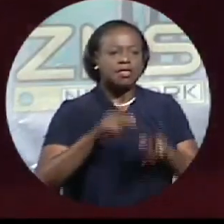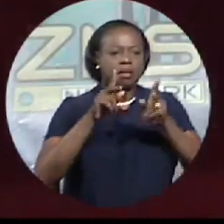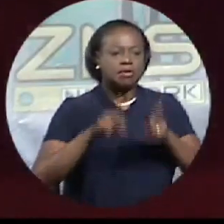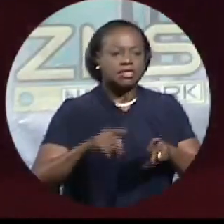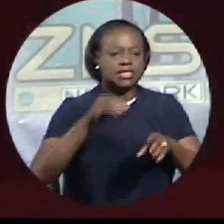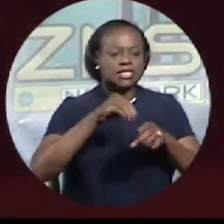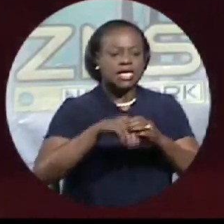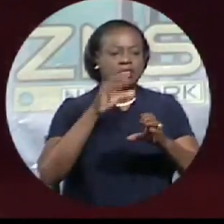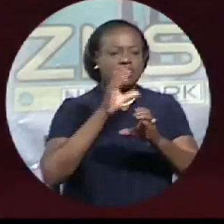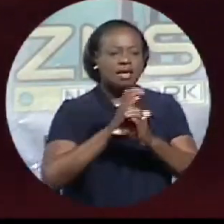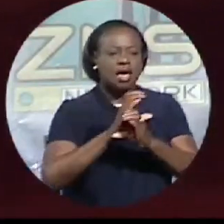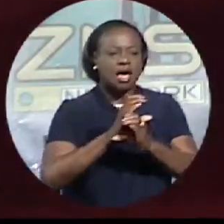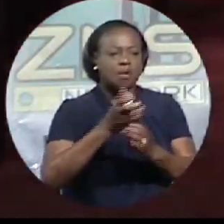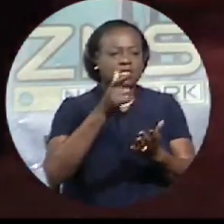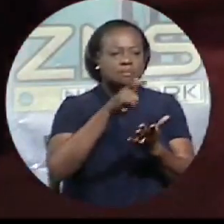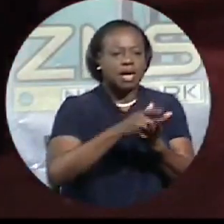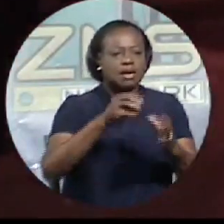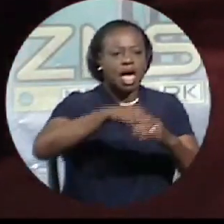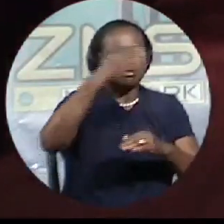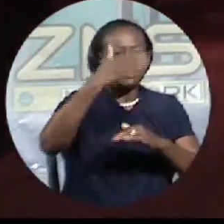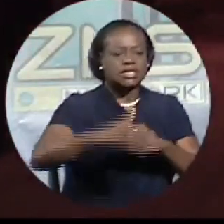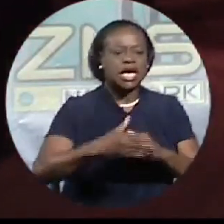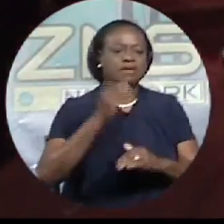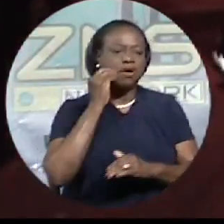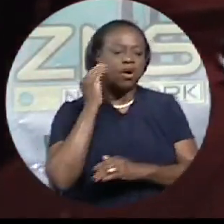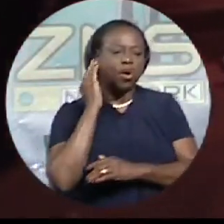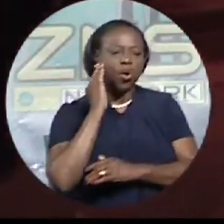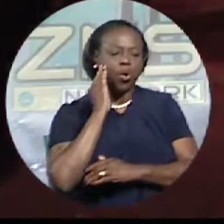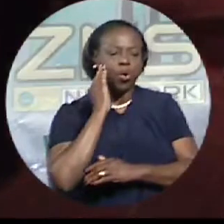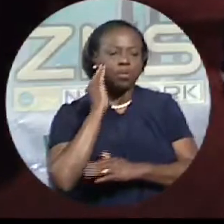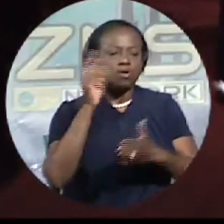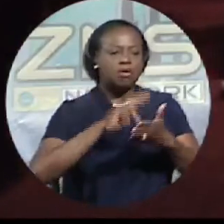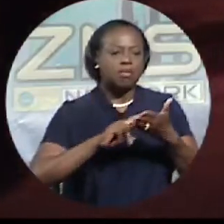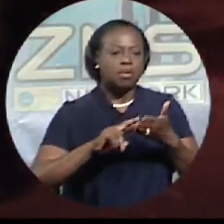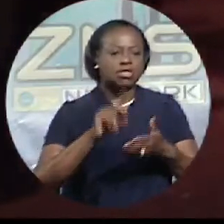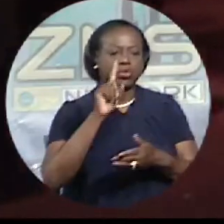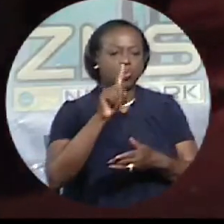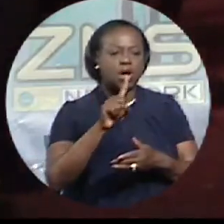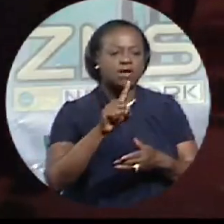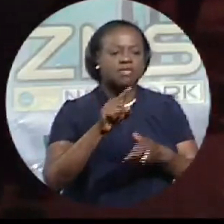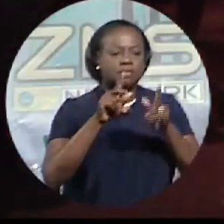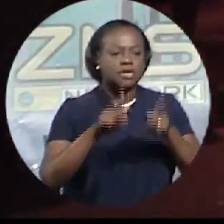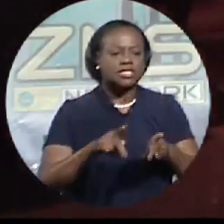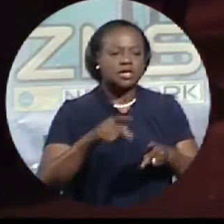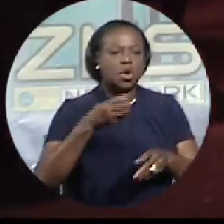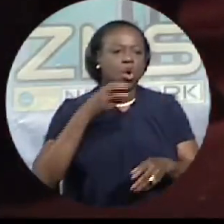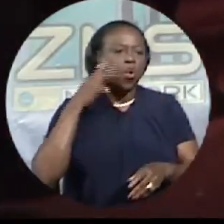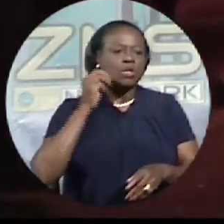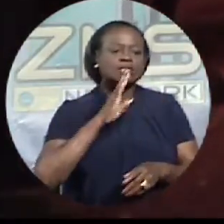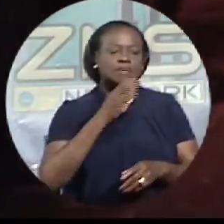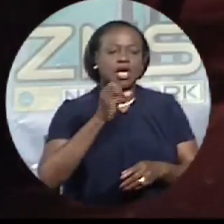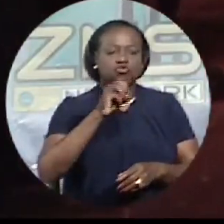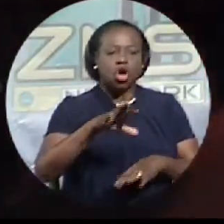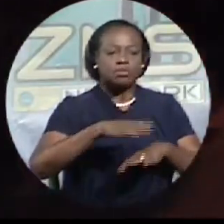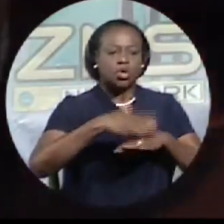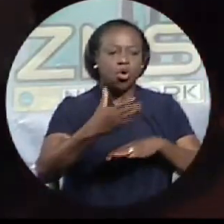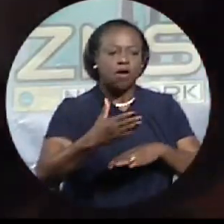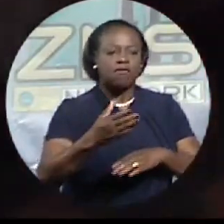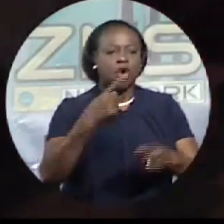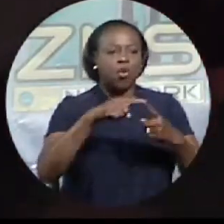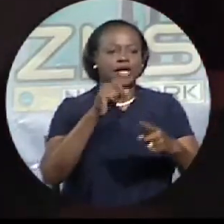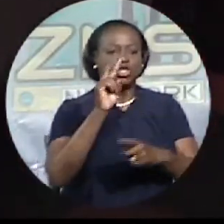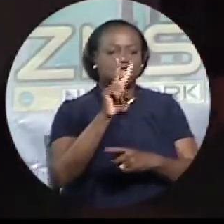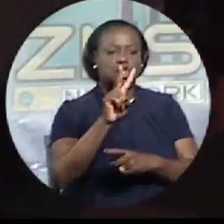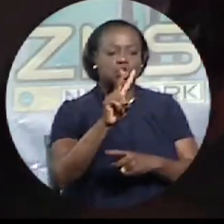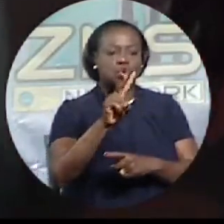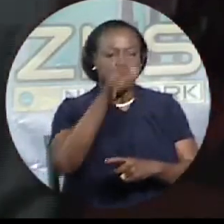the vehicle, which was parked outside of a home. According to reports, one of the occupants of the car was being dropped off at the house, and upon arrival, two gunmen pulled